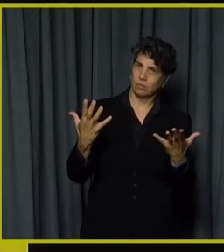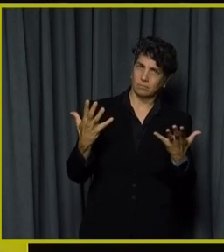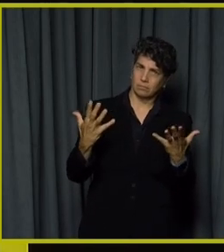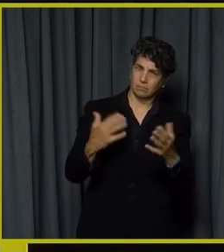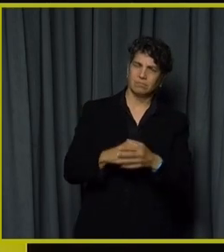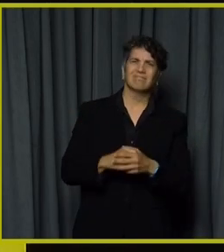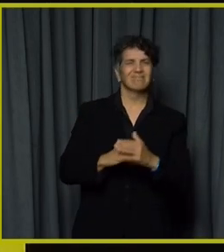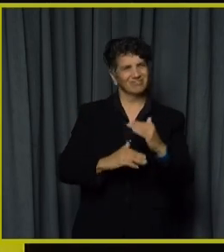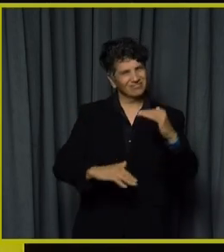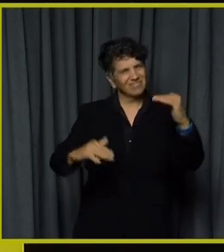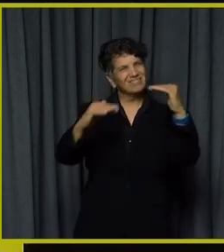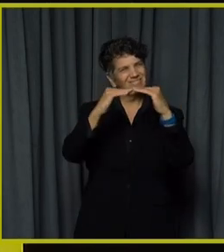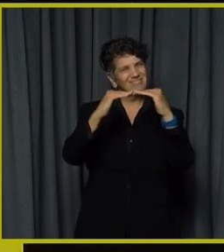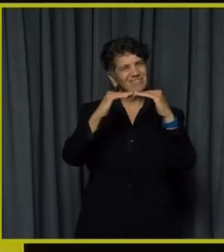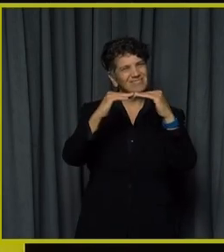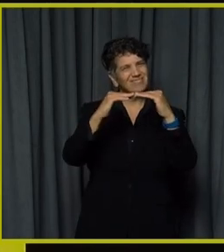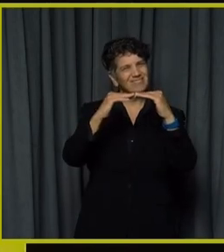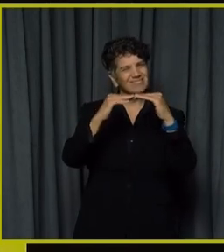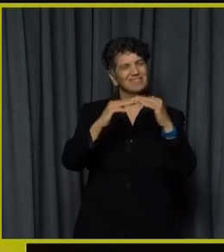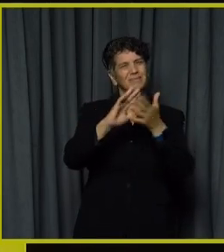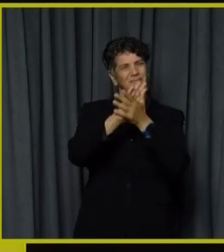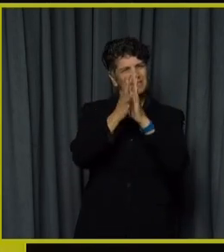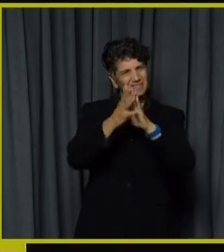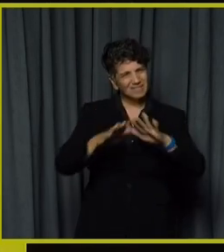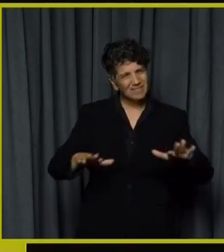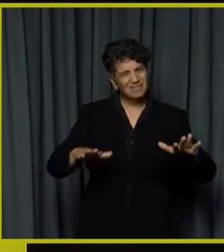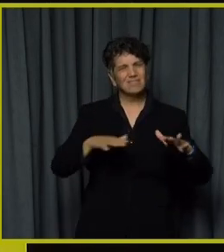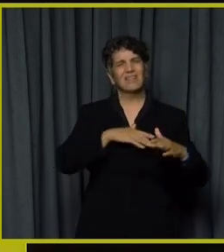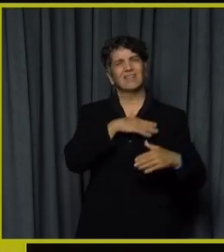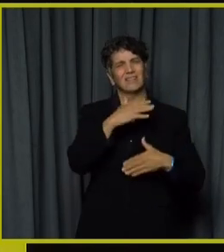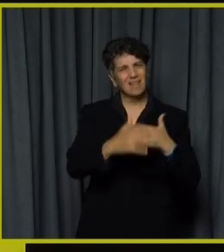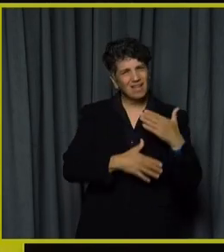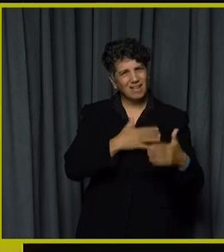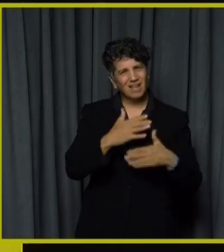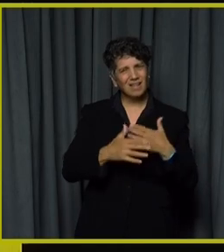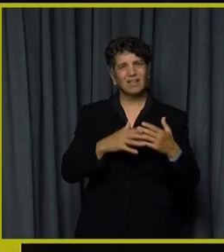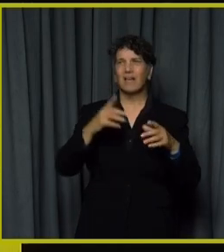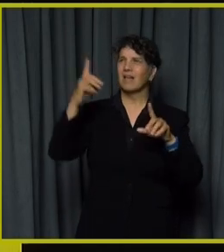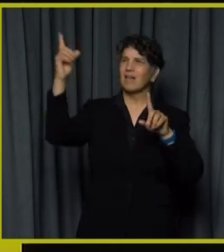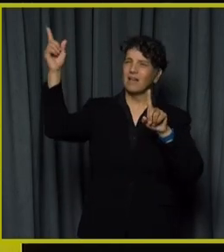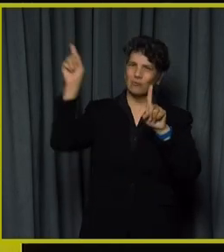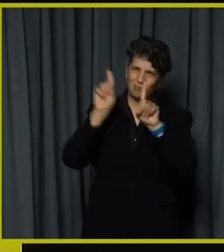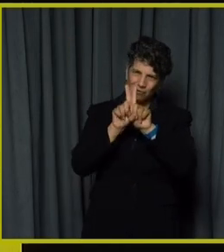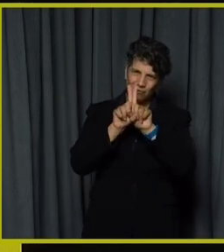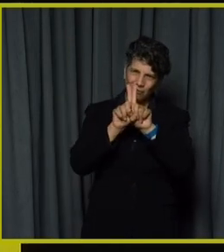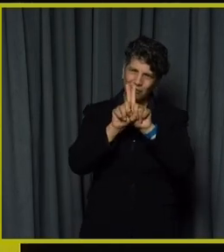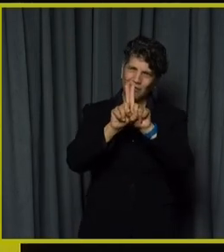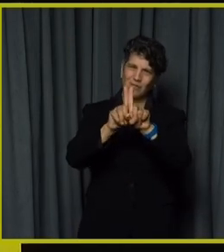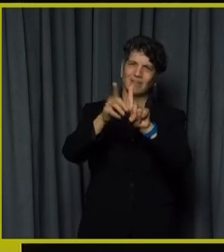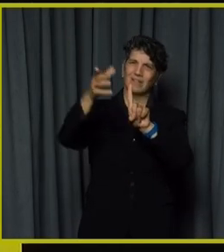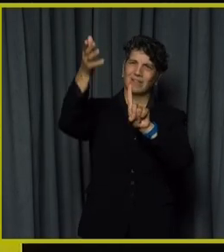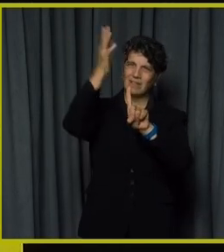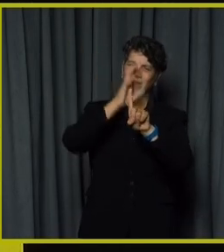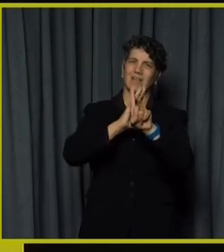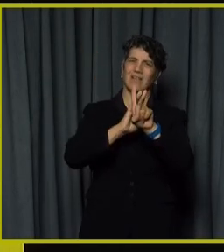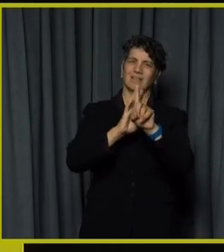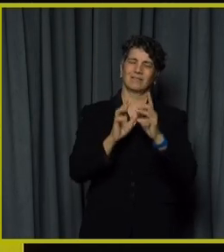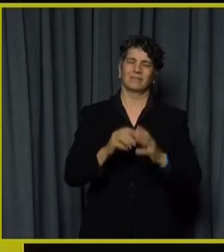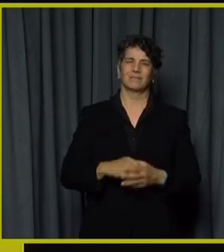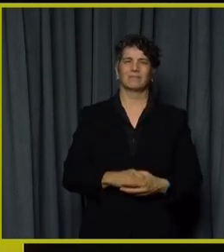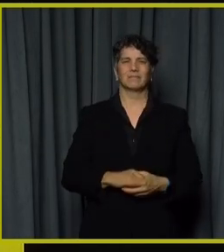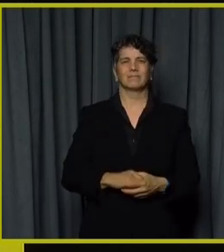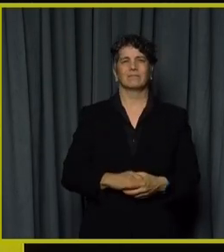walk humbly with your God?" The book of Leviticus demands that we welcome the immigrant